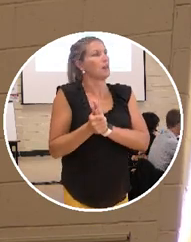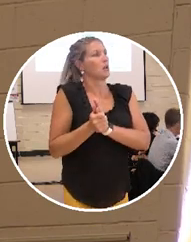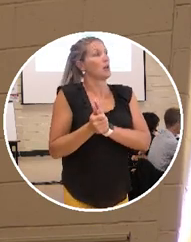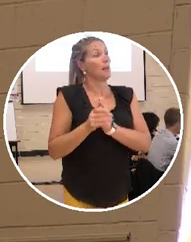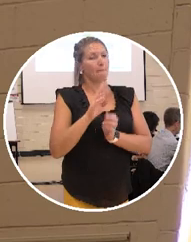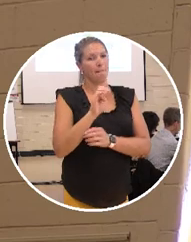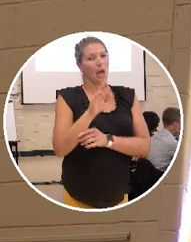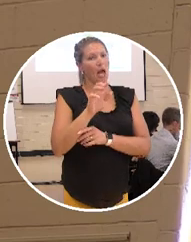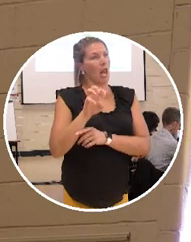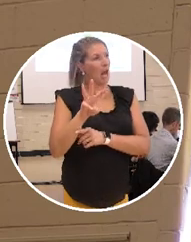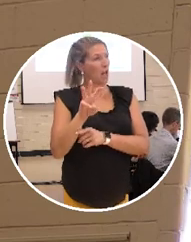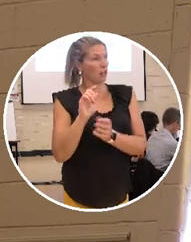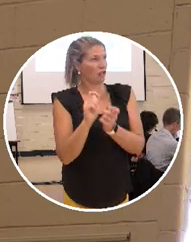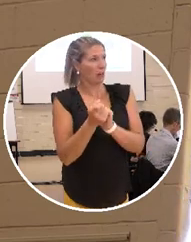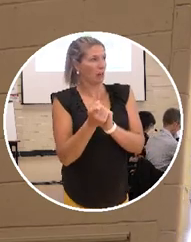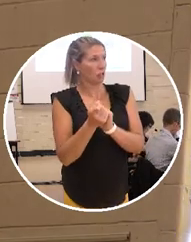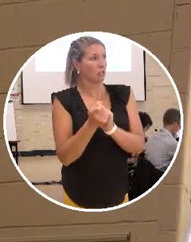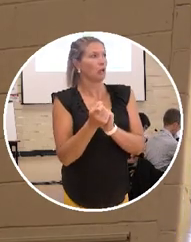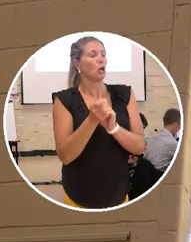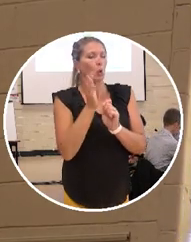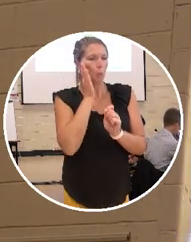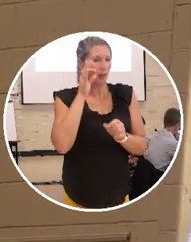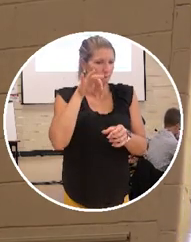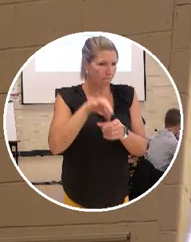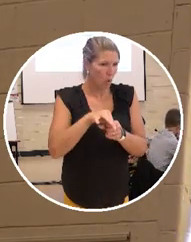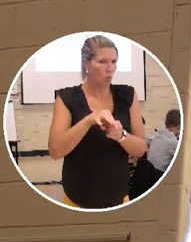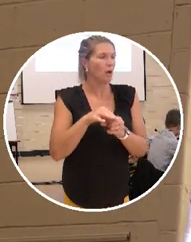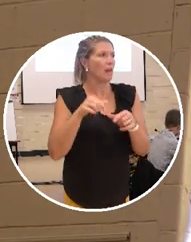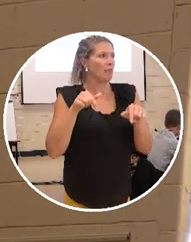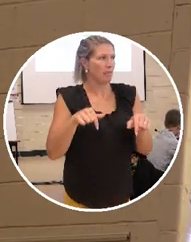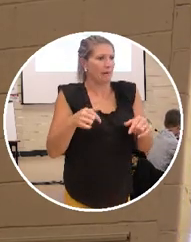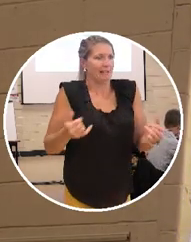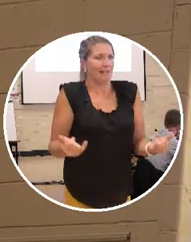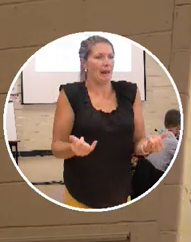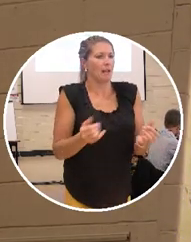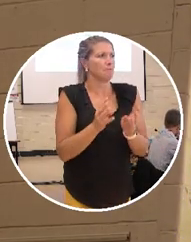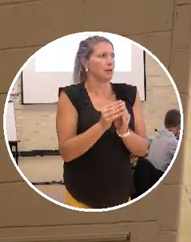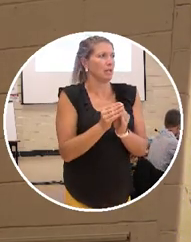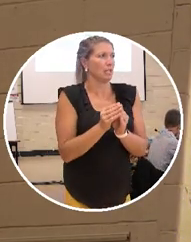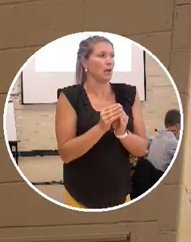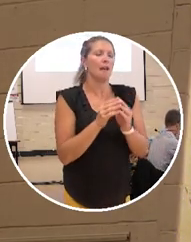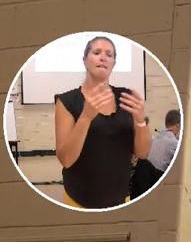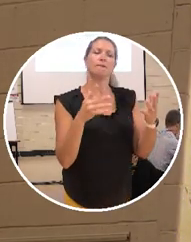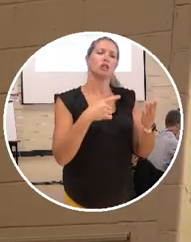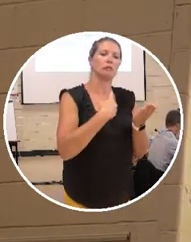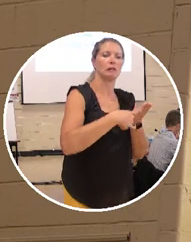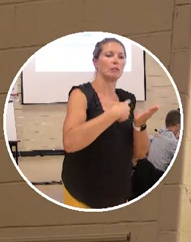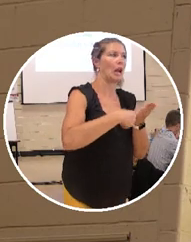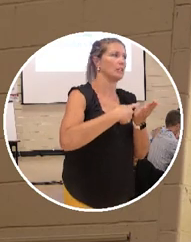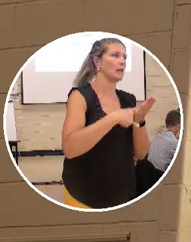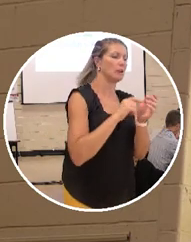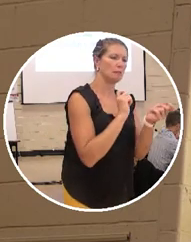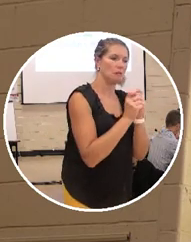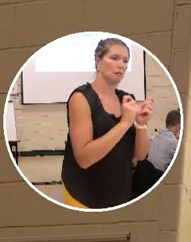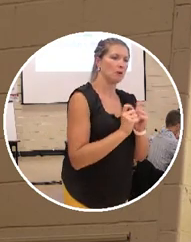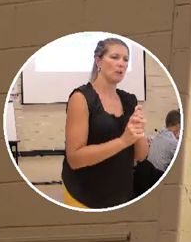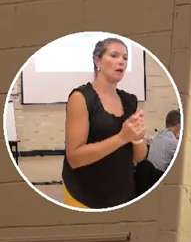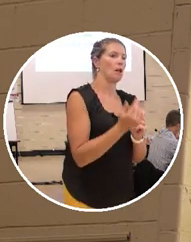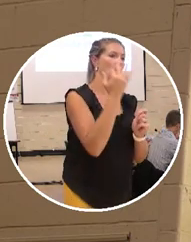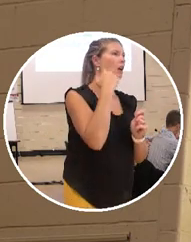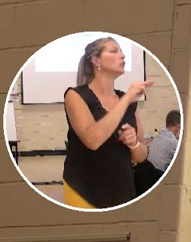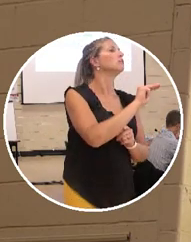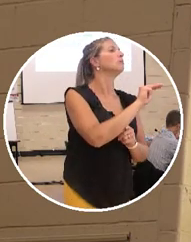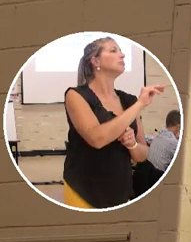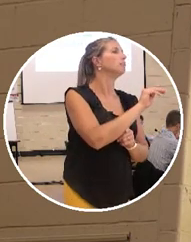vote at the September 7, 2019 board meeting. Such proposed changes were discussed and debated at the June 8,